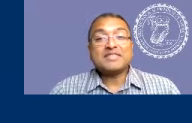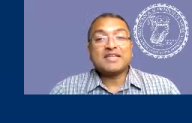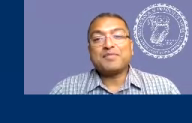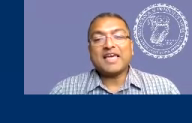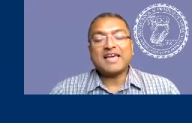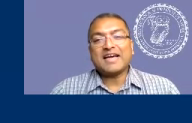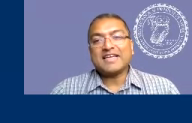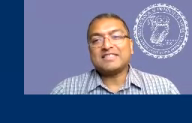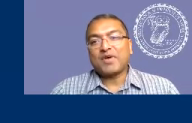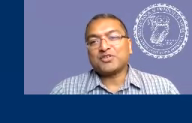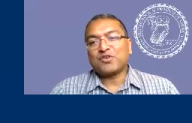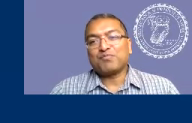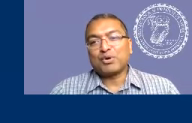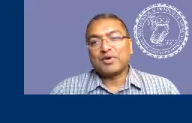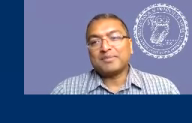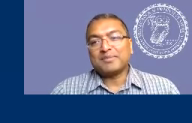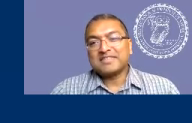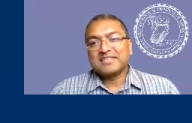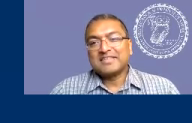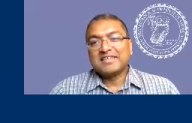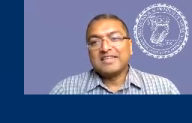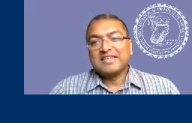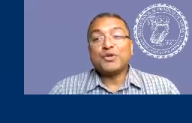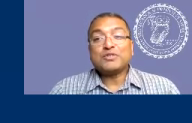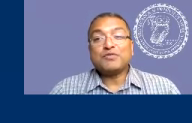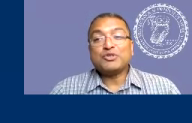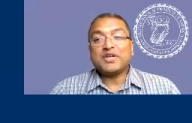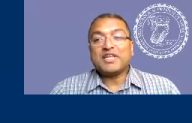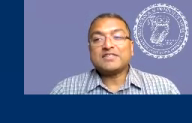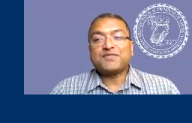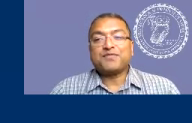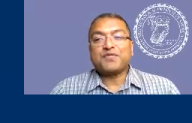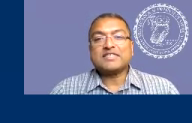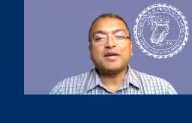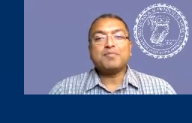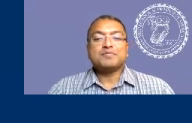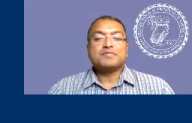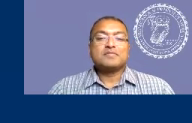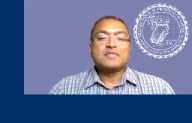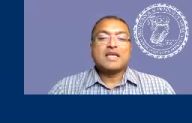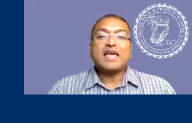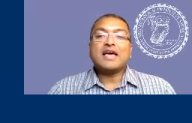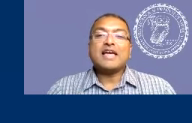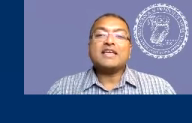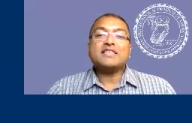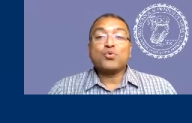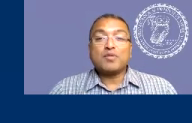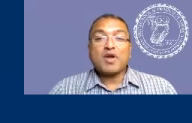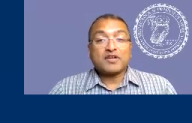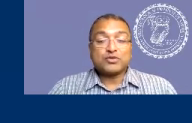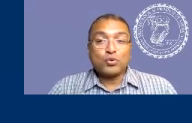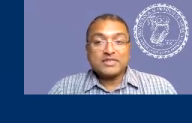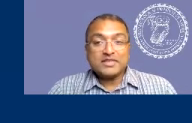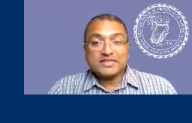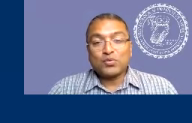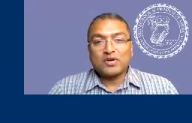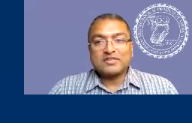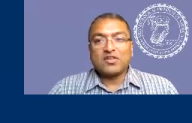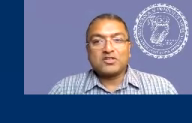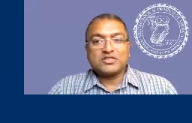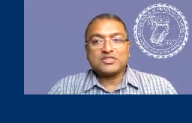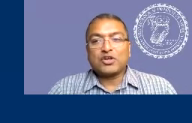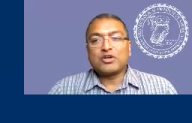Ben Thomas and I'm the AIA's Director of Programs. For those of you joining us for the first time, AIA is North America's oldest